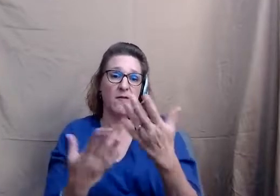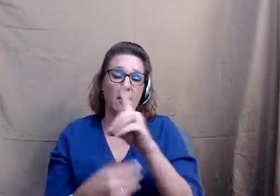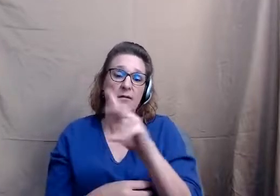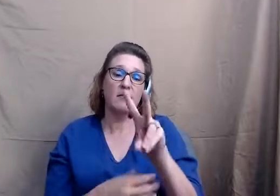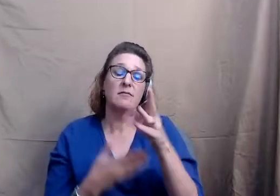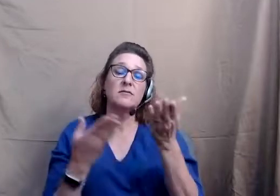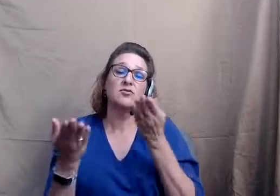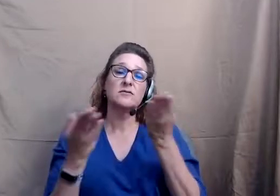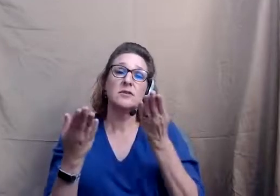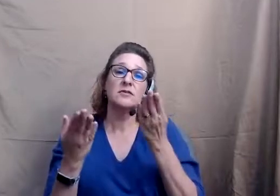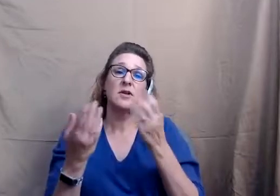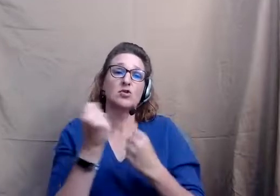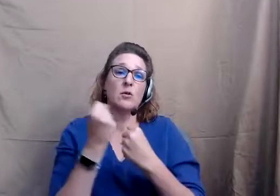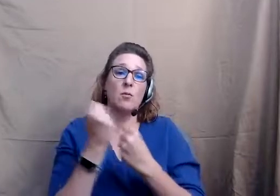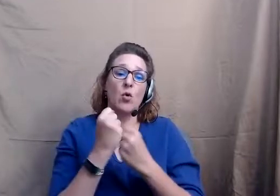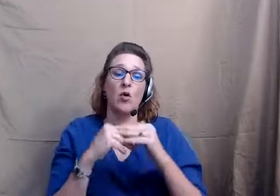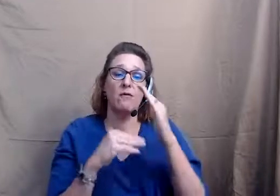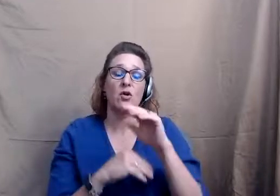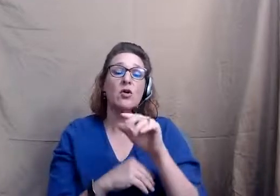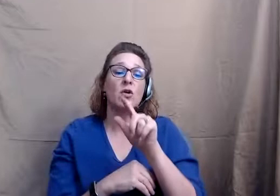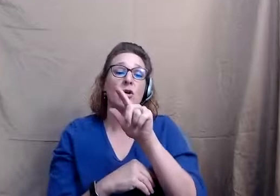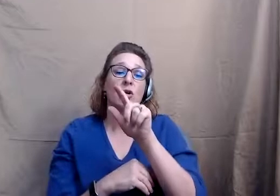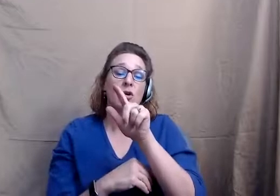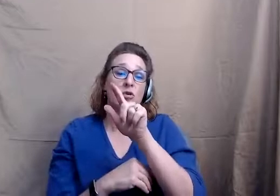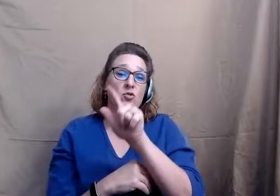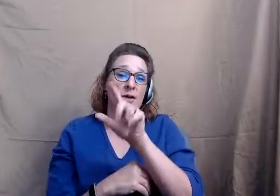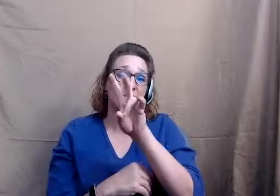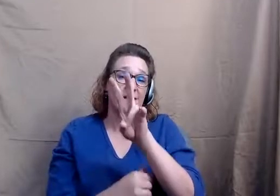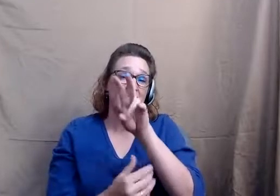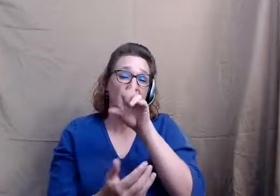services supported over 27,000 victims and survivors.